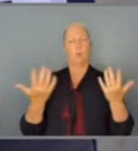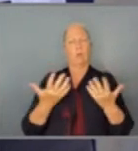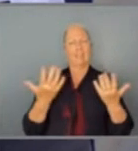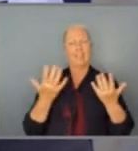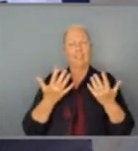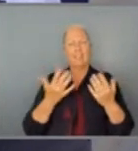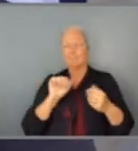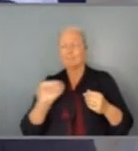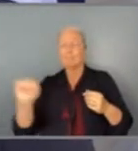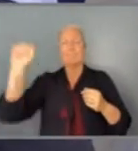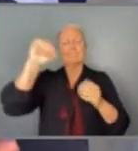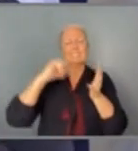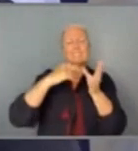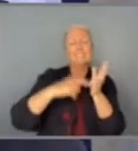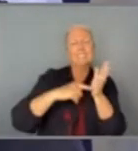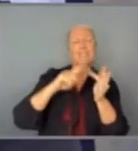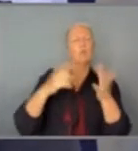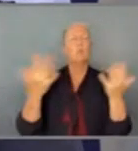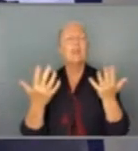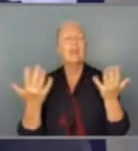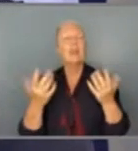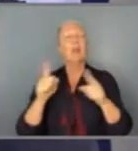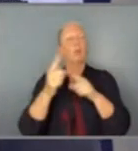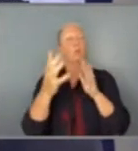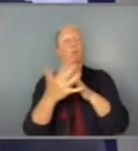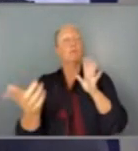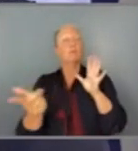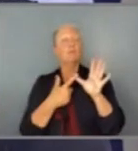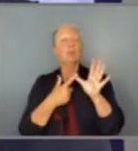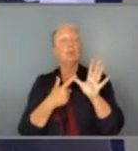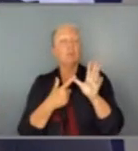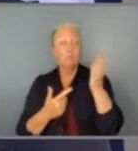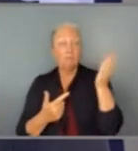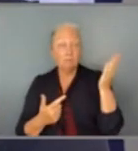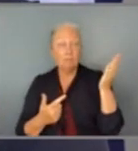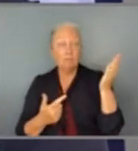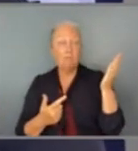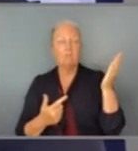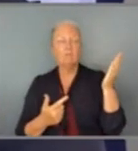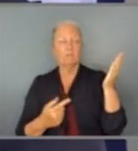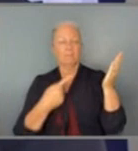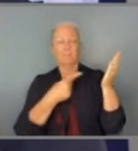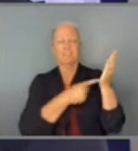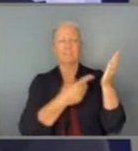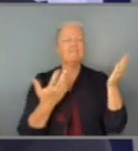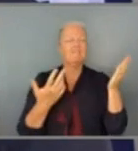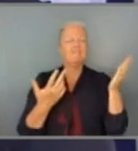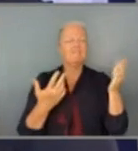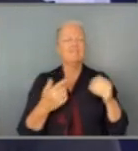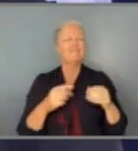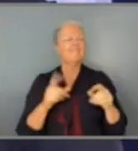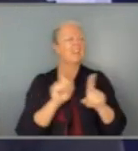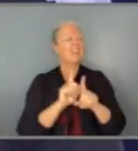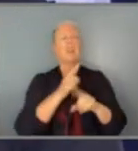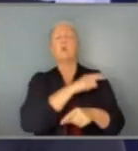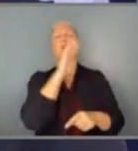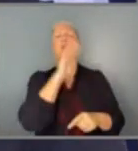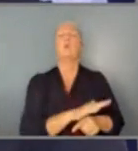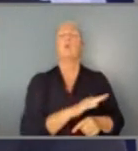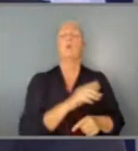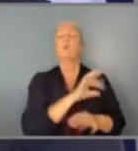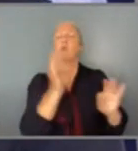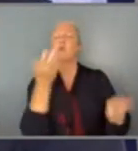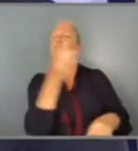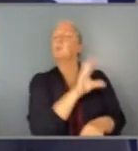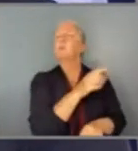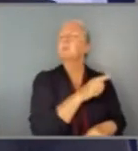those states. Now, for example, in Western Australia at the moment, they don't have such a mandate in place there. In other